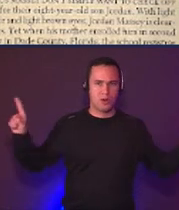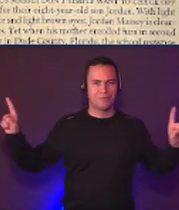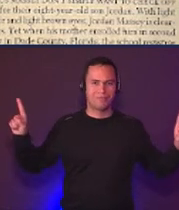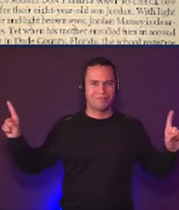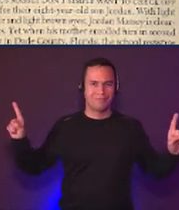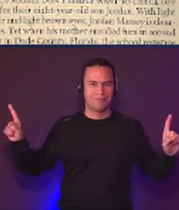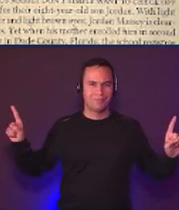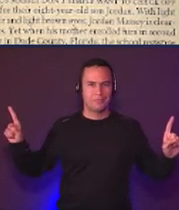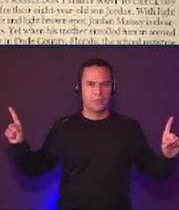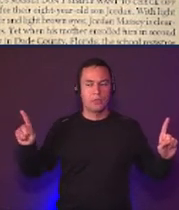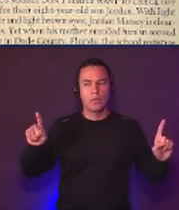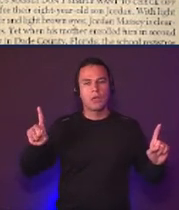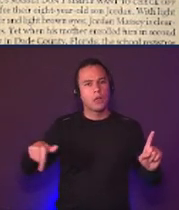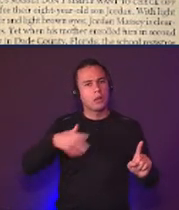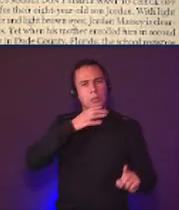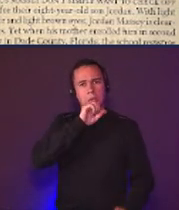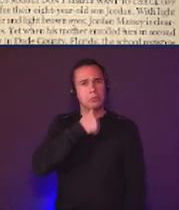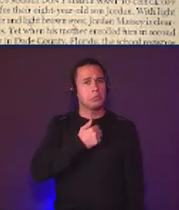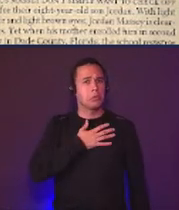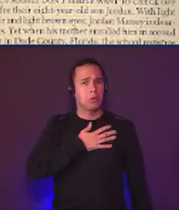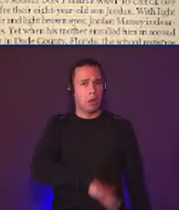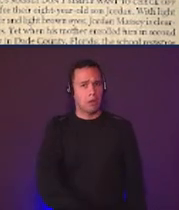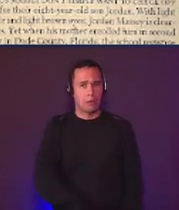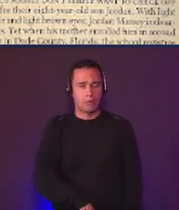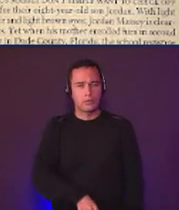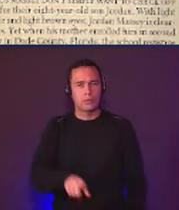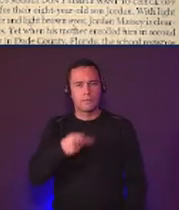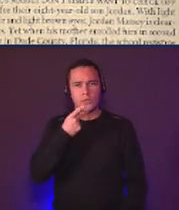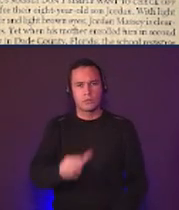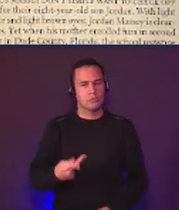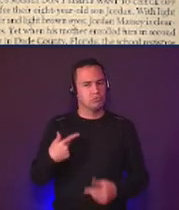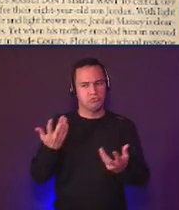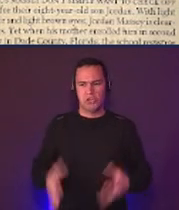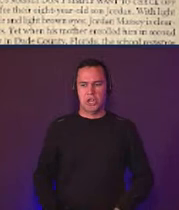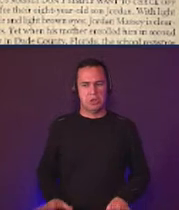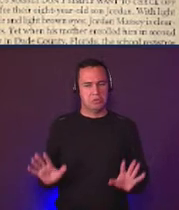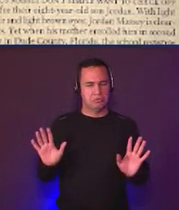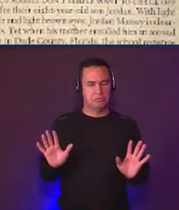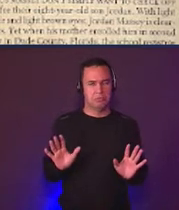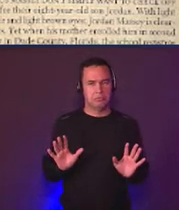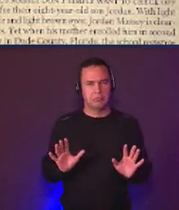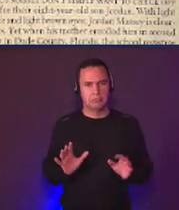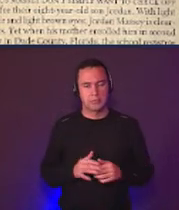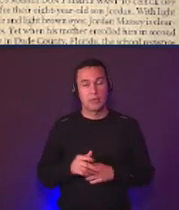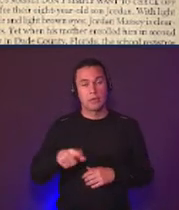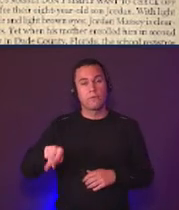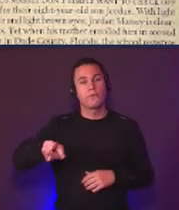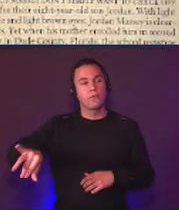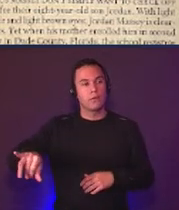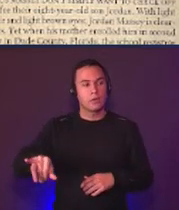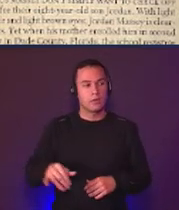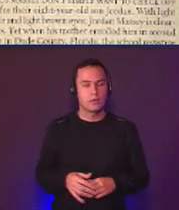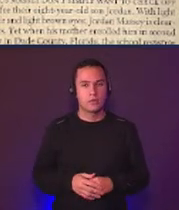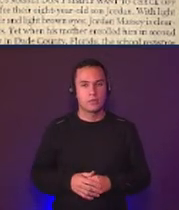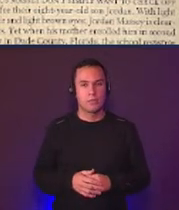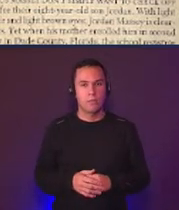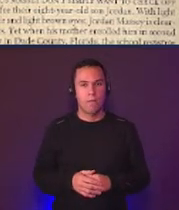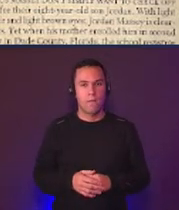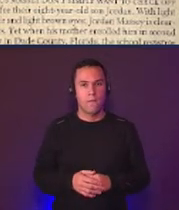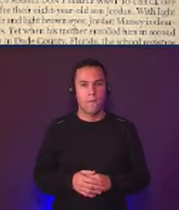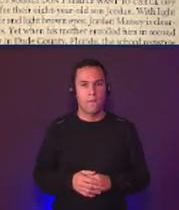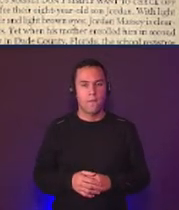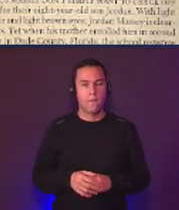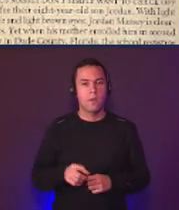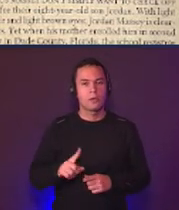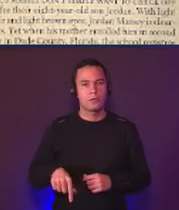the parents didn't like that, and they said that they weren't going to do it. Instead, they were going to claim a religious exemption, that they were going to try to say that they